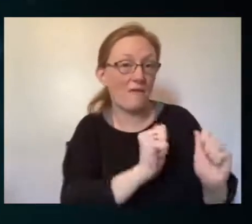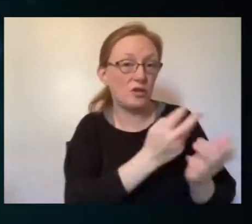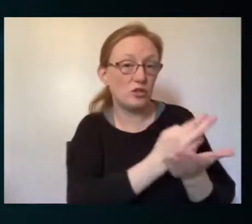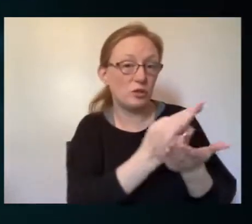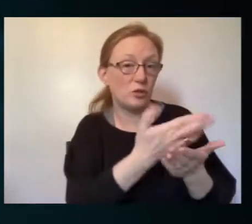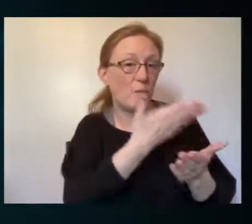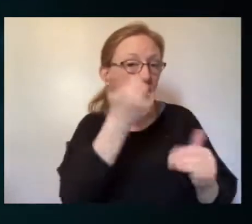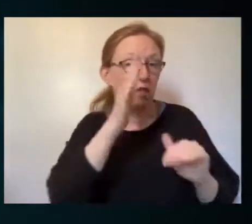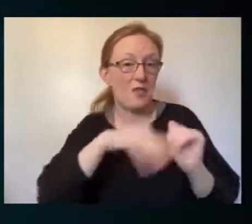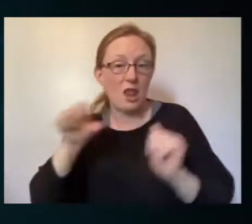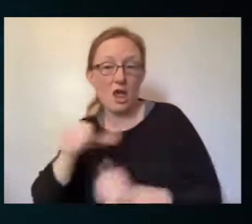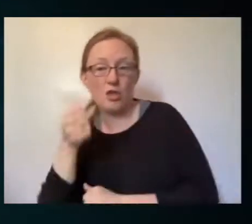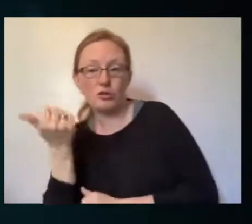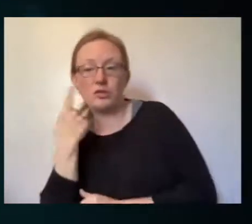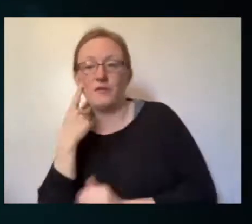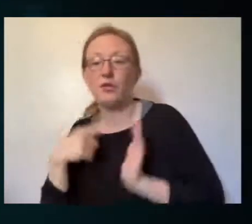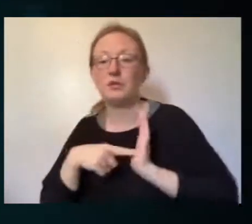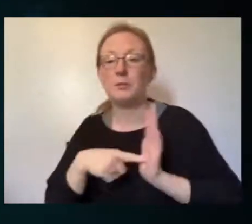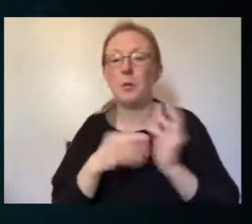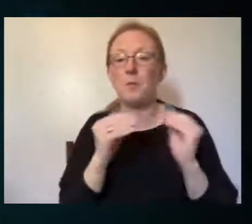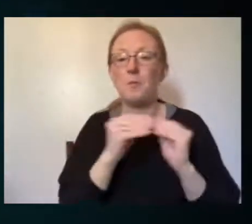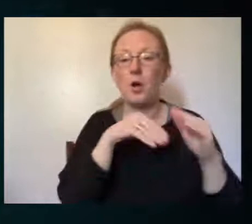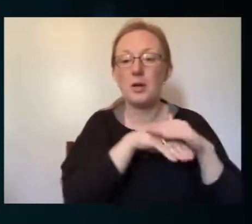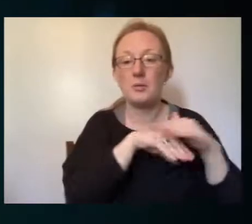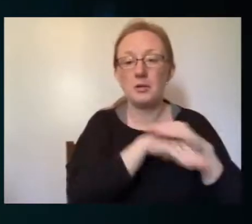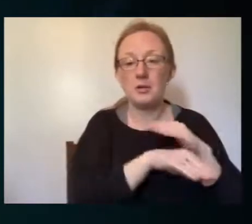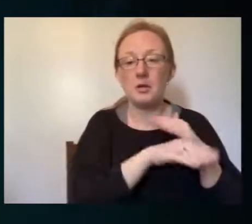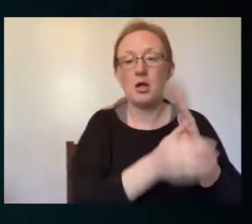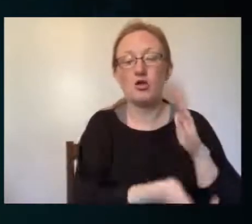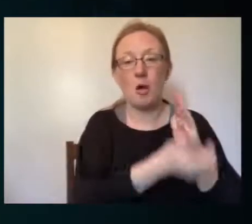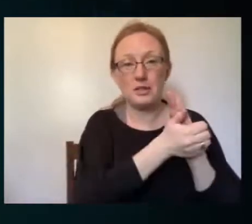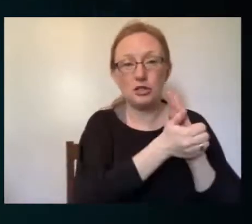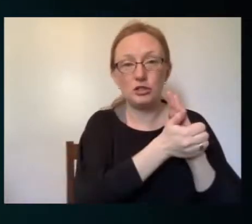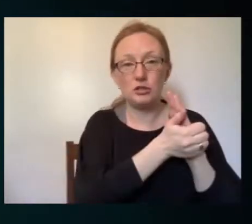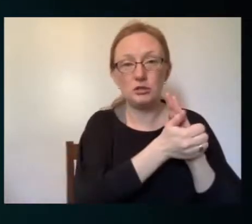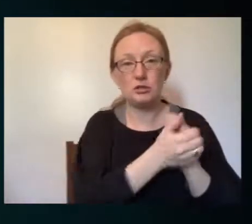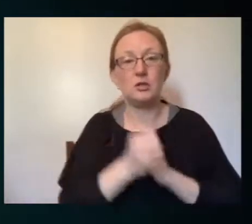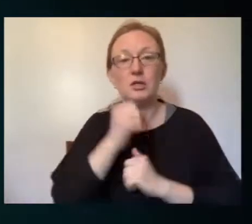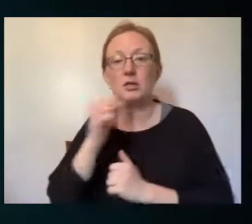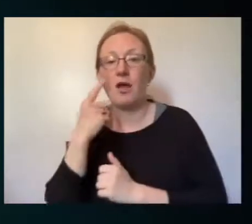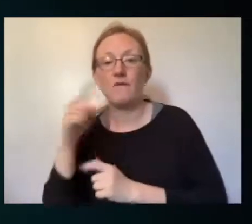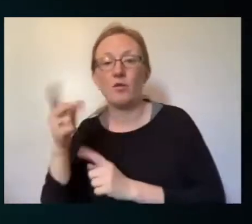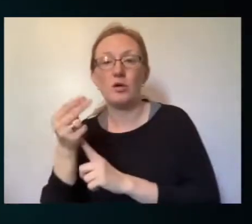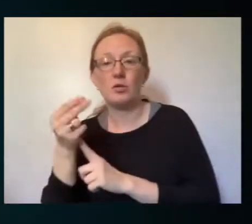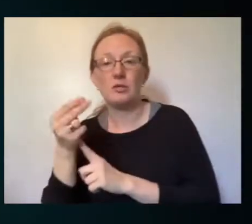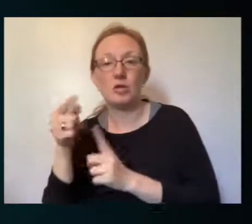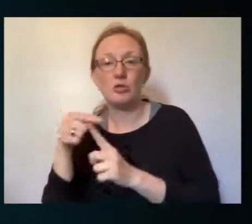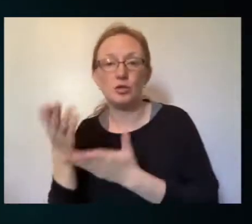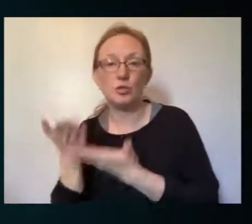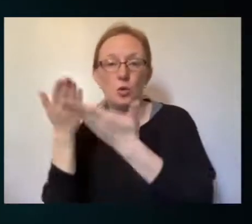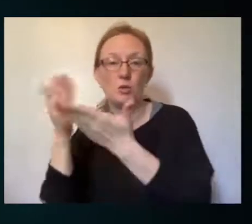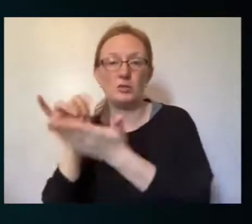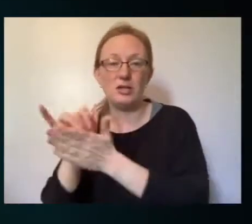than others? For example, more accessibility accommodations than in expensive hotels to host the